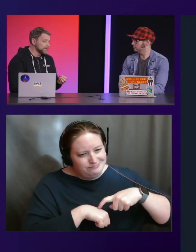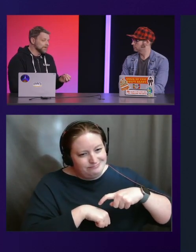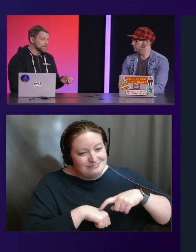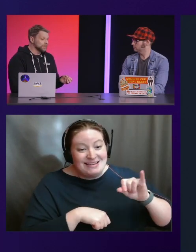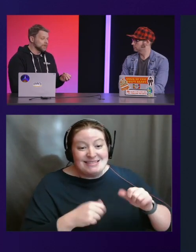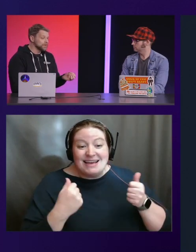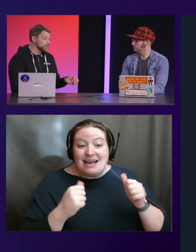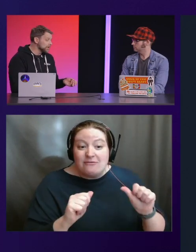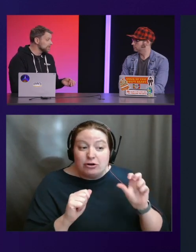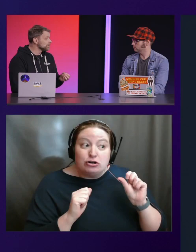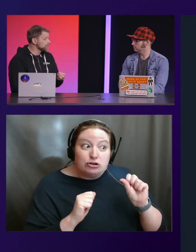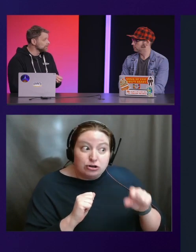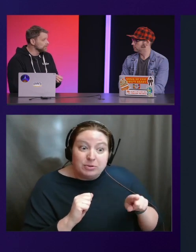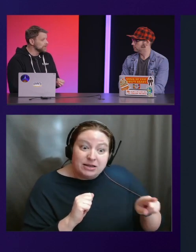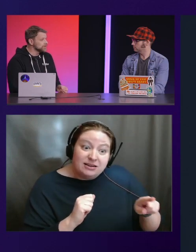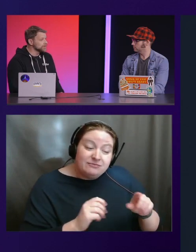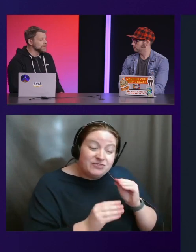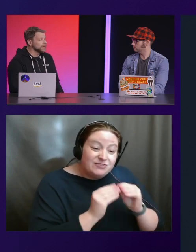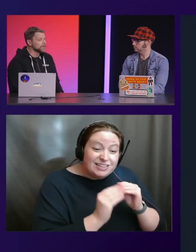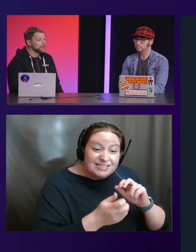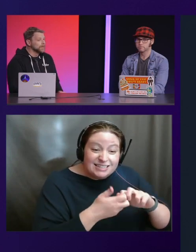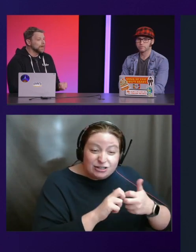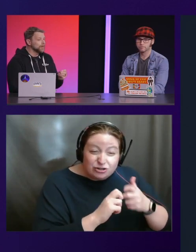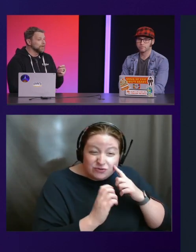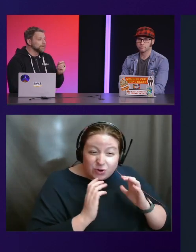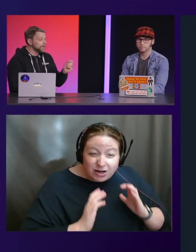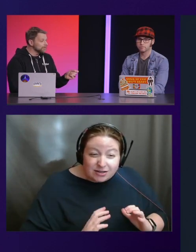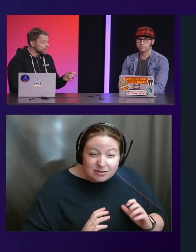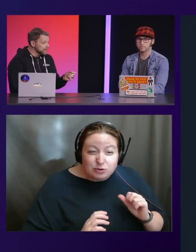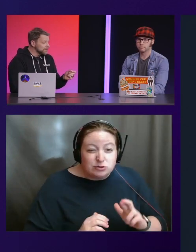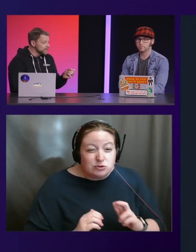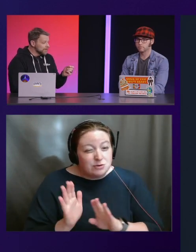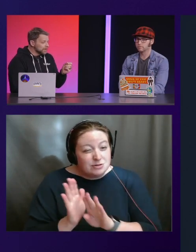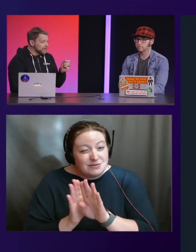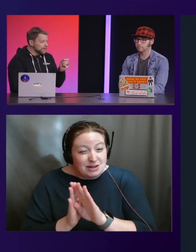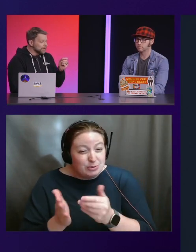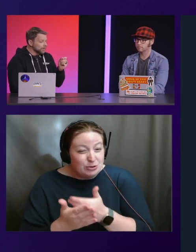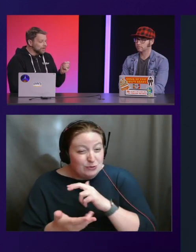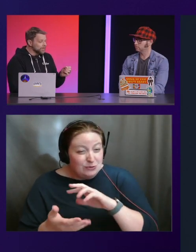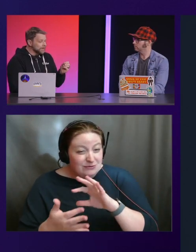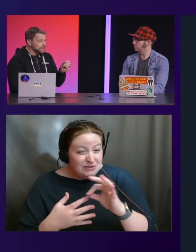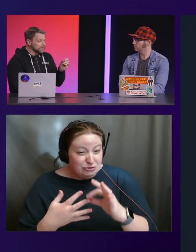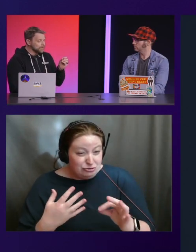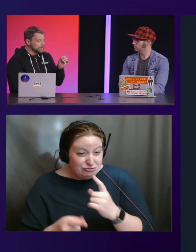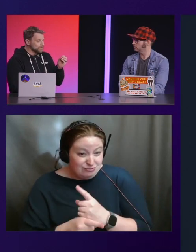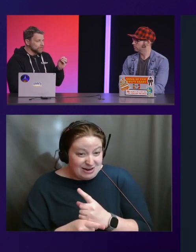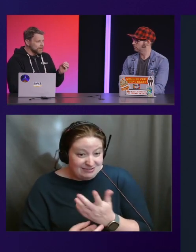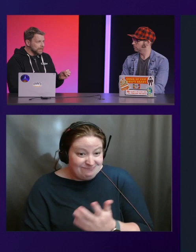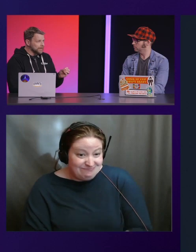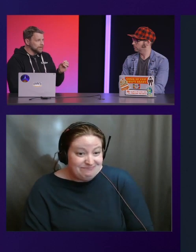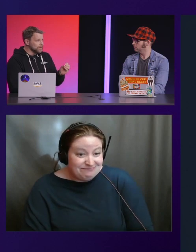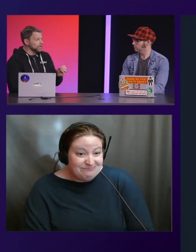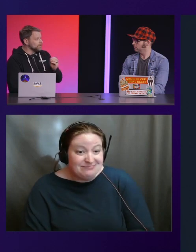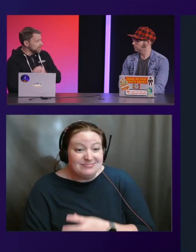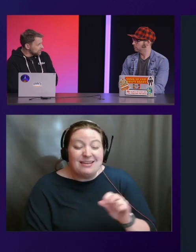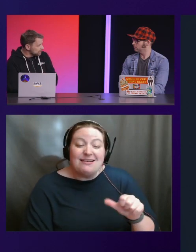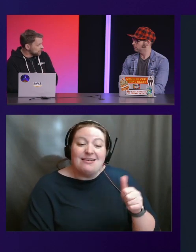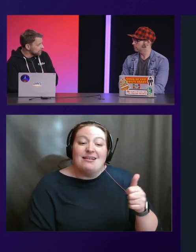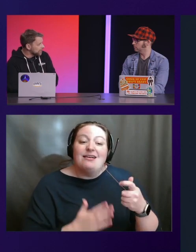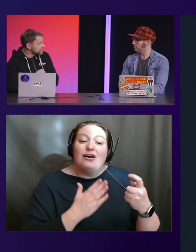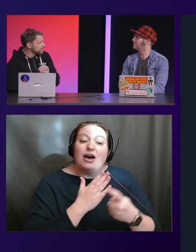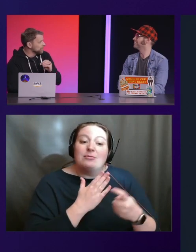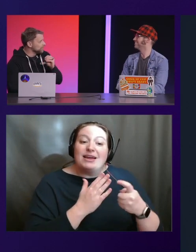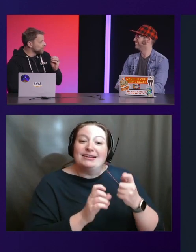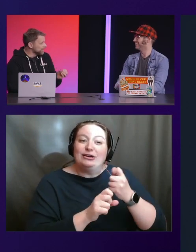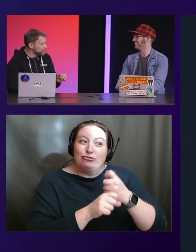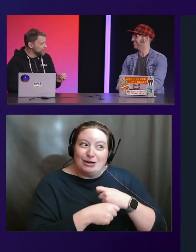things like fixing issues for customers or new features, right? The other thing is automatically creating the automation.